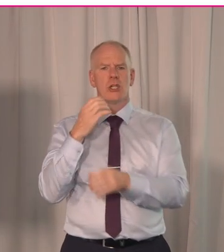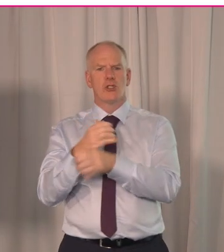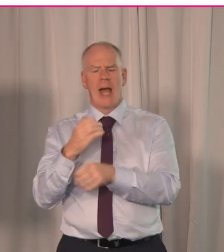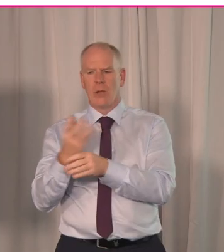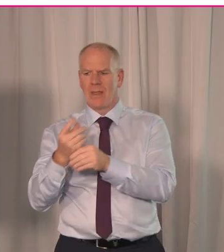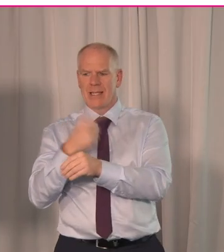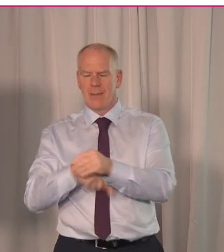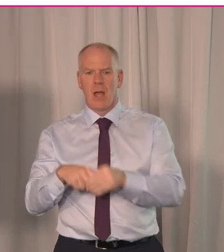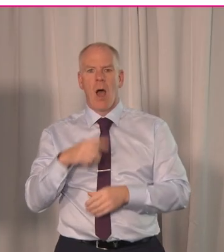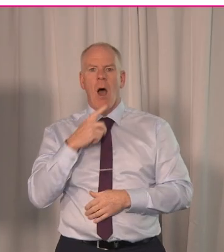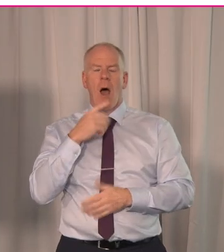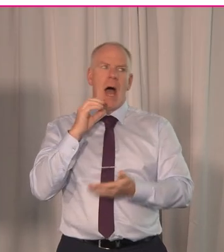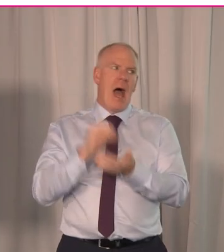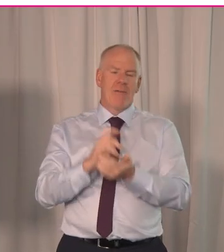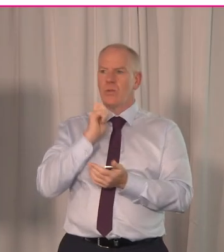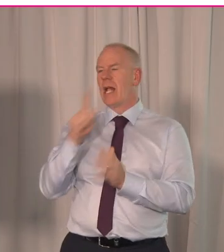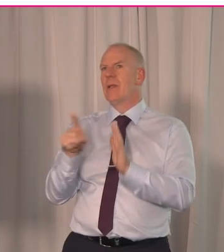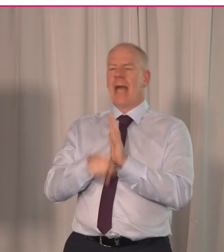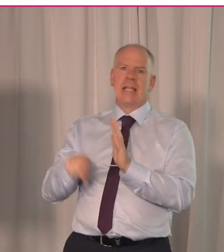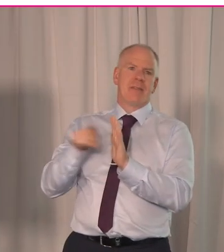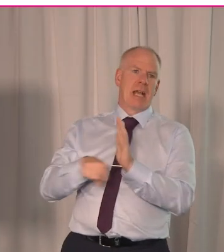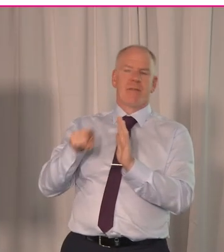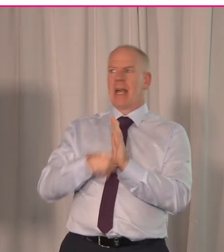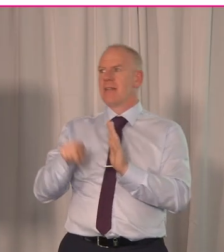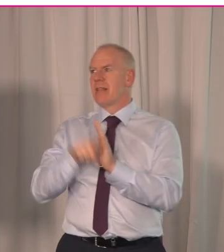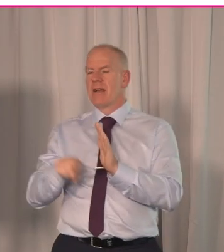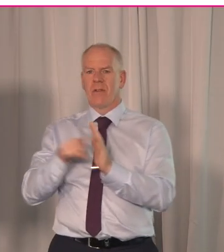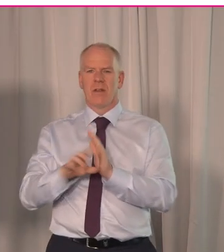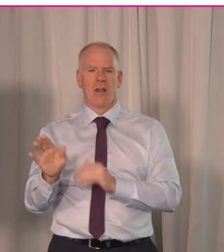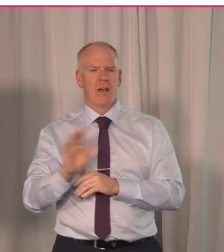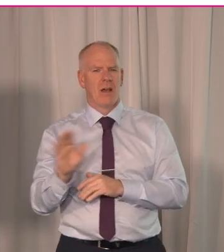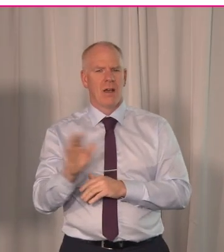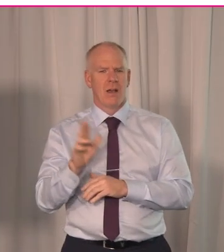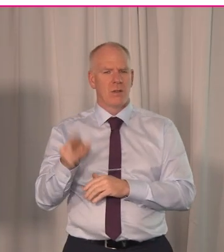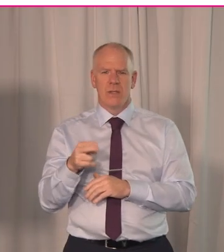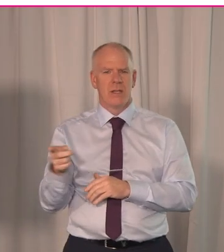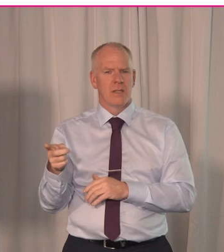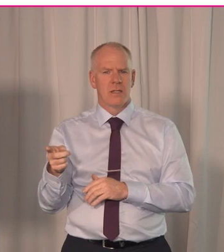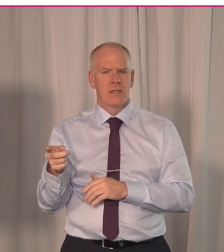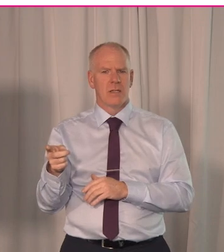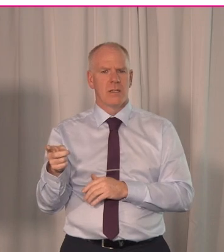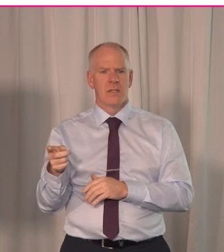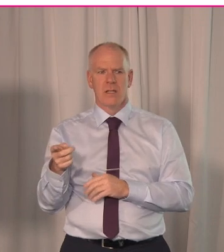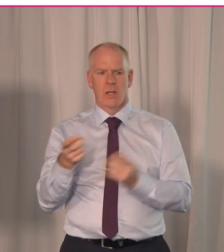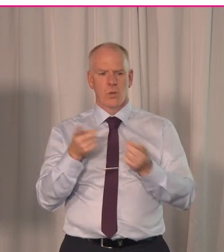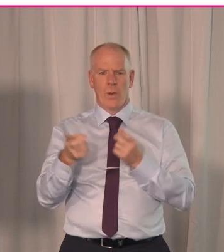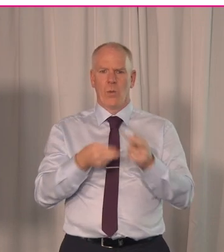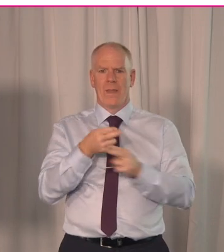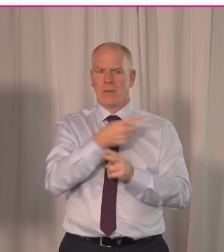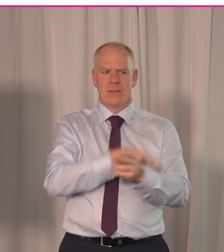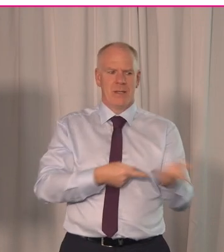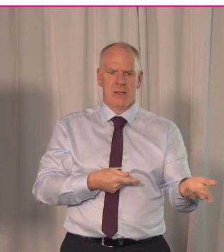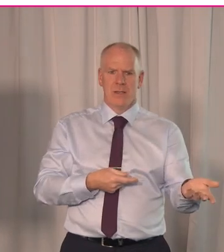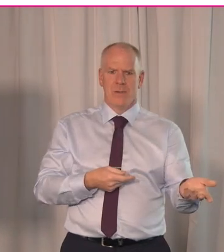with a disability, people think we have to tell you everything that could possibly go wrong for that child. And they don't do that when you have a child without a